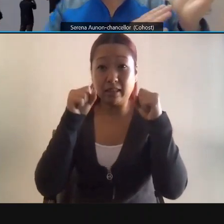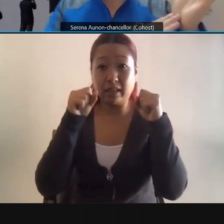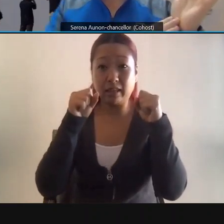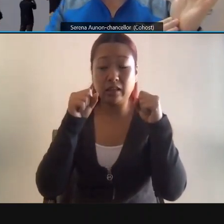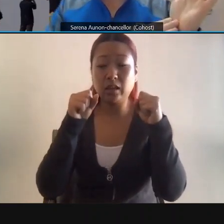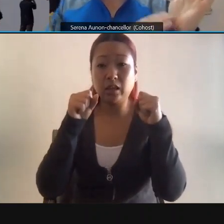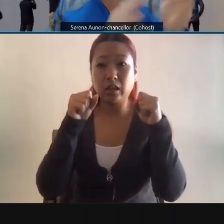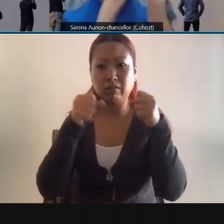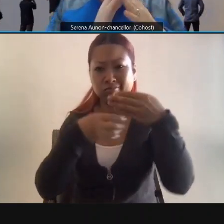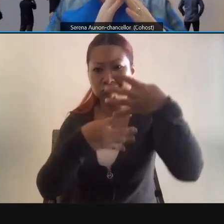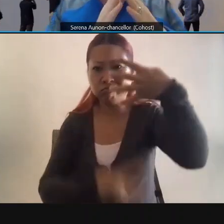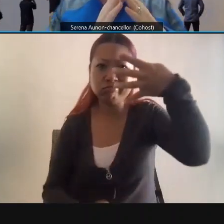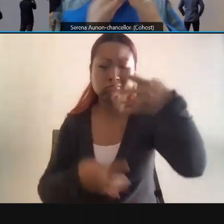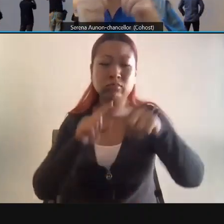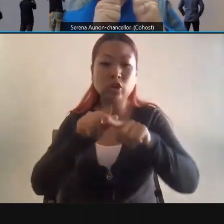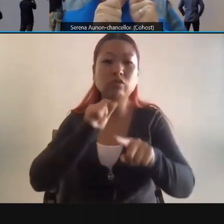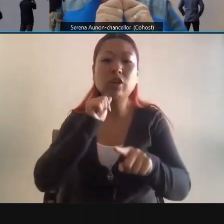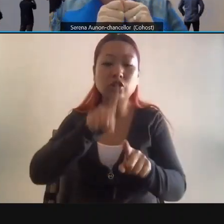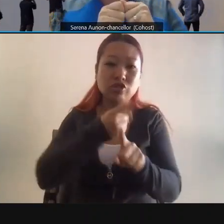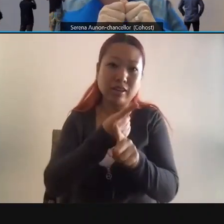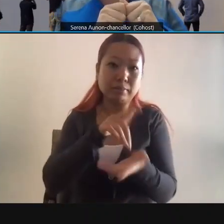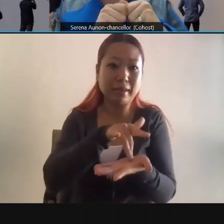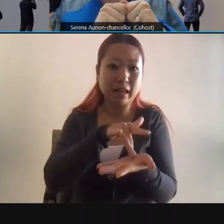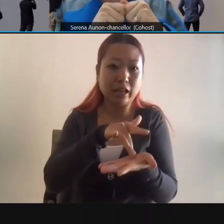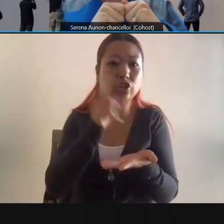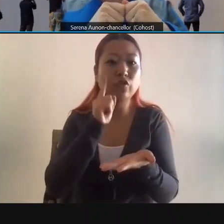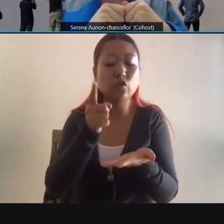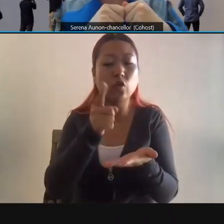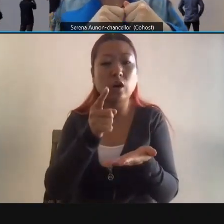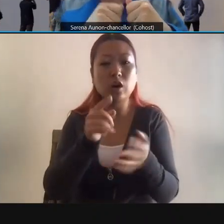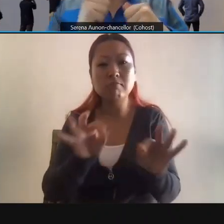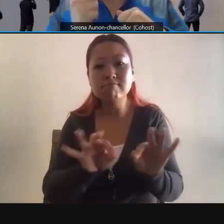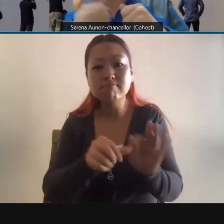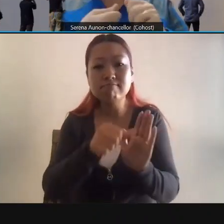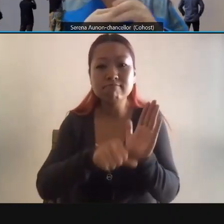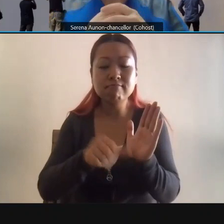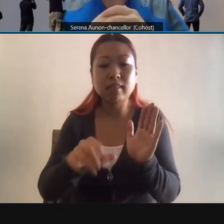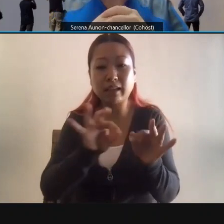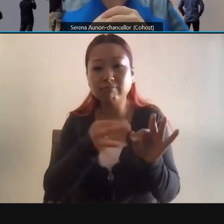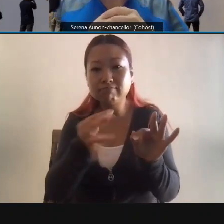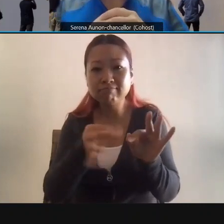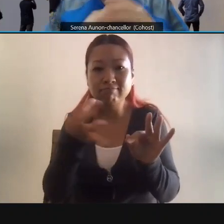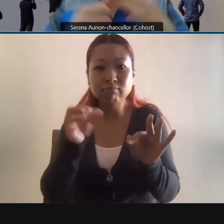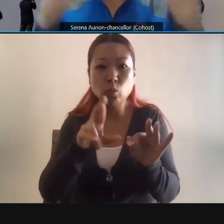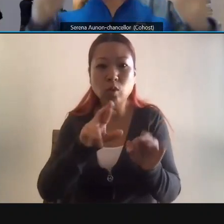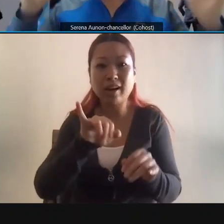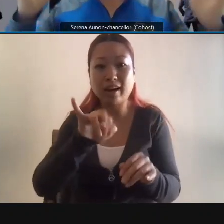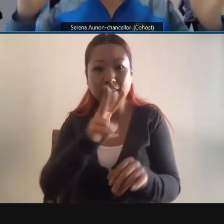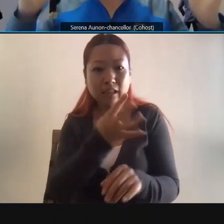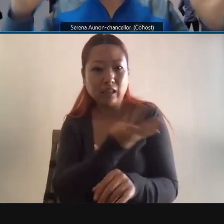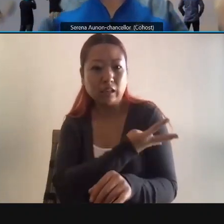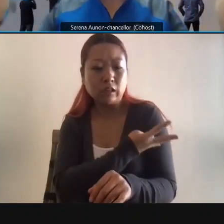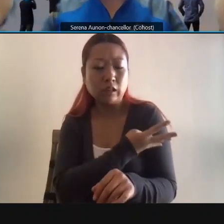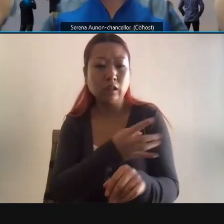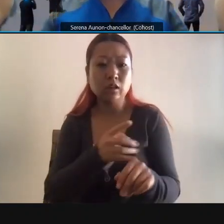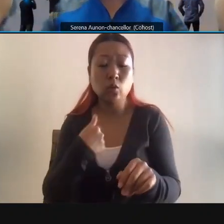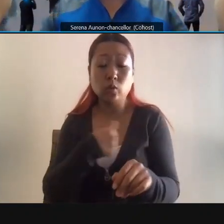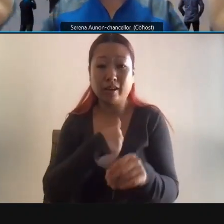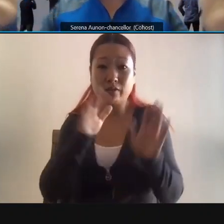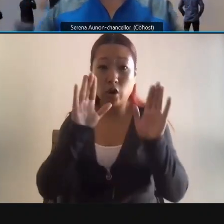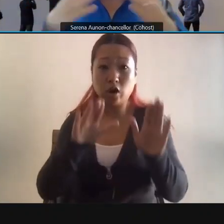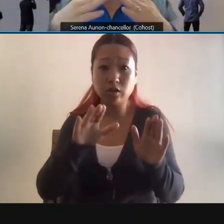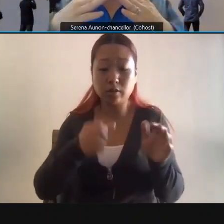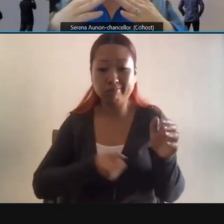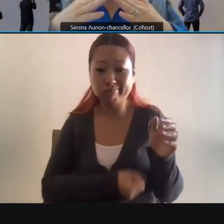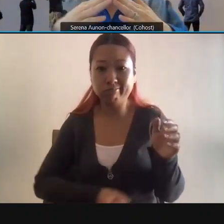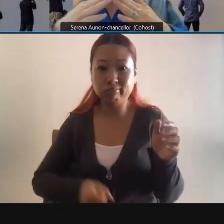only medications and ability to do very small procedures like suturing or putting in an IV. We've got a great ultrasound device.